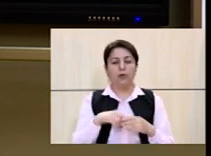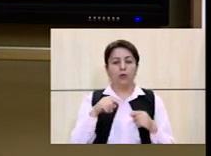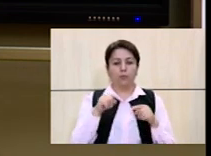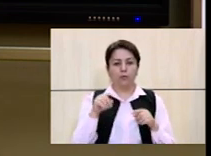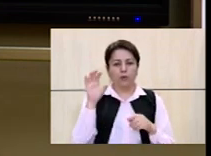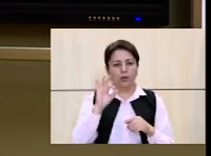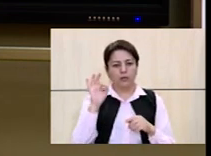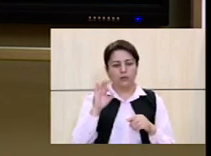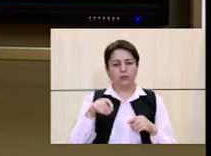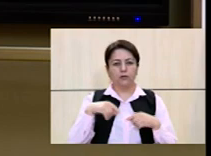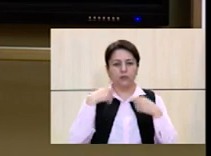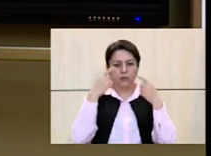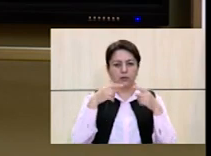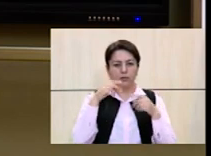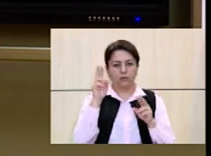o'rganib chiqamiz.